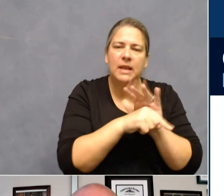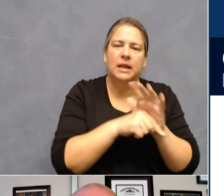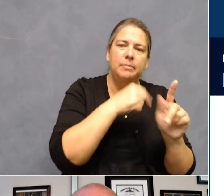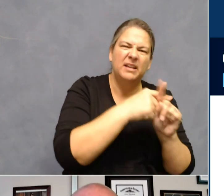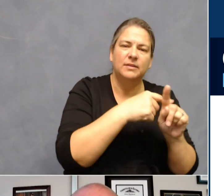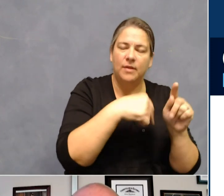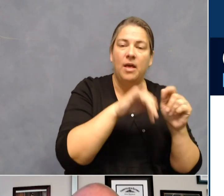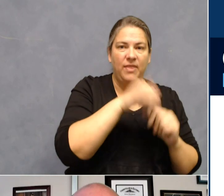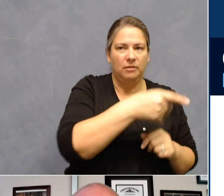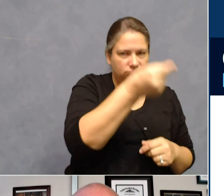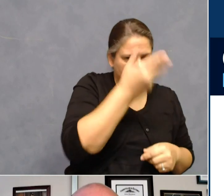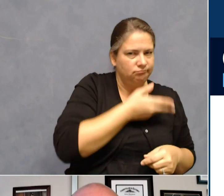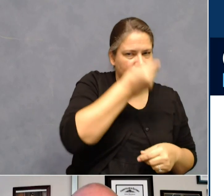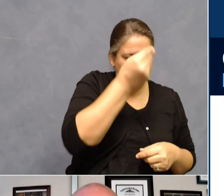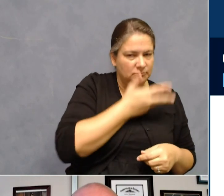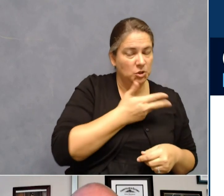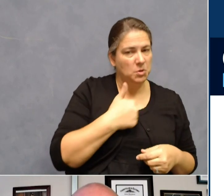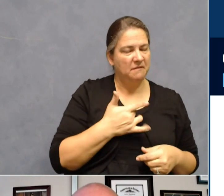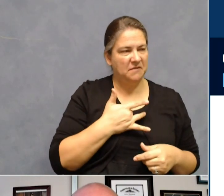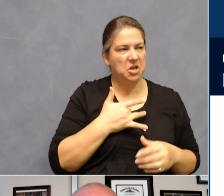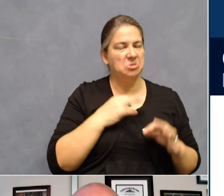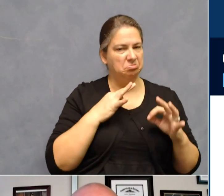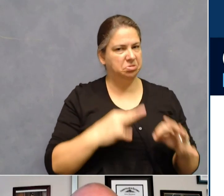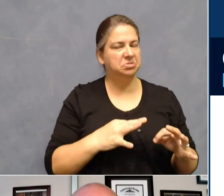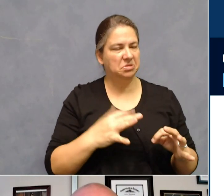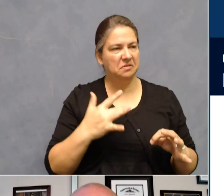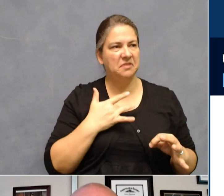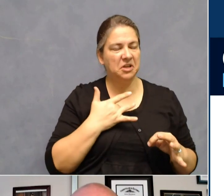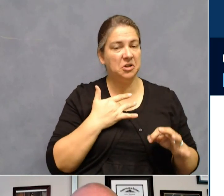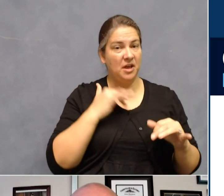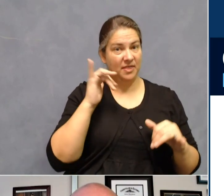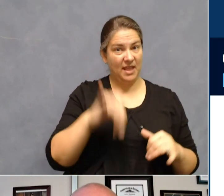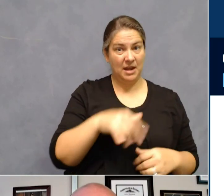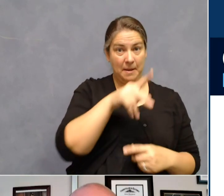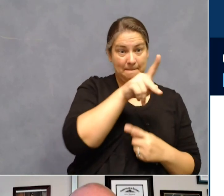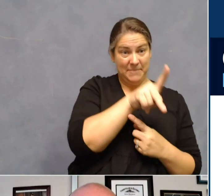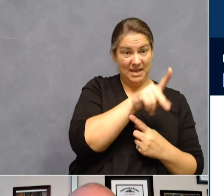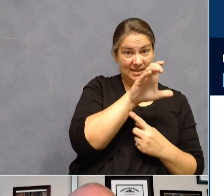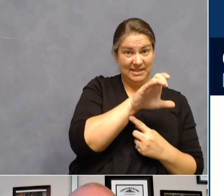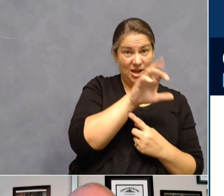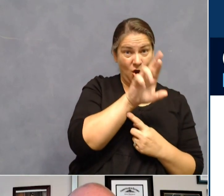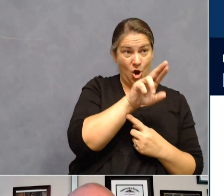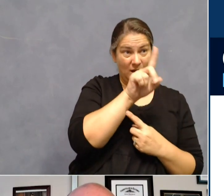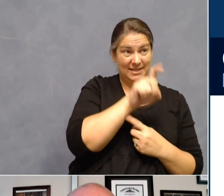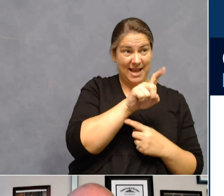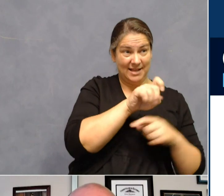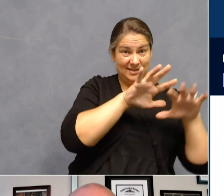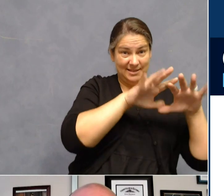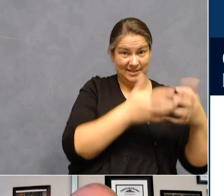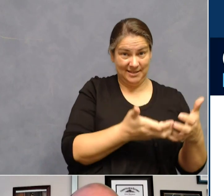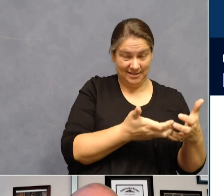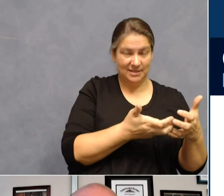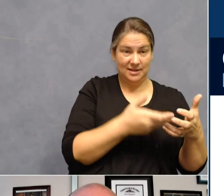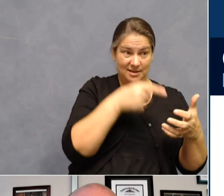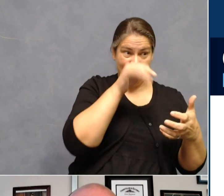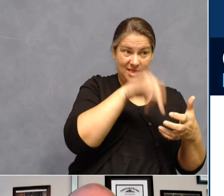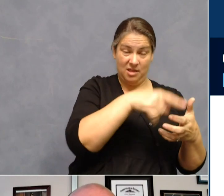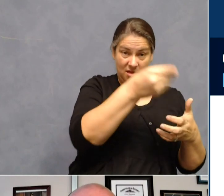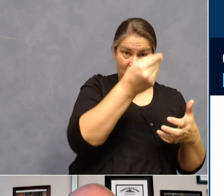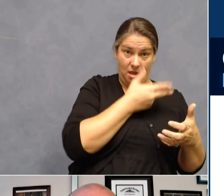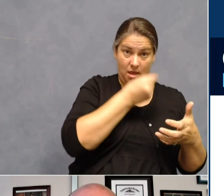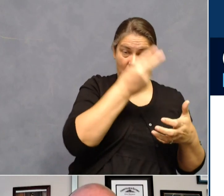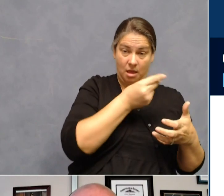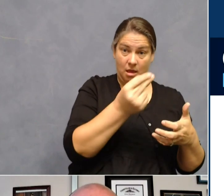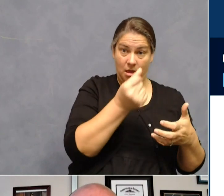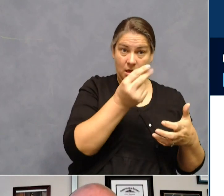this, and we also feel confident the percentage of PCR tests reported electronically will continue to increase. If we could go to the next